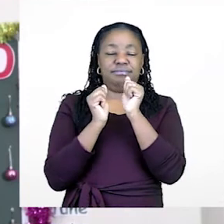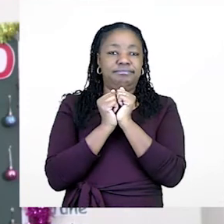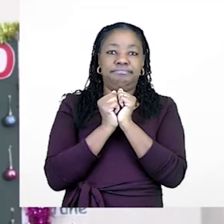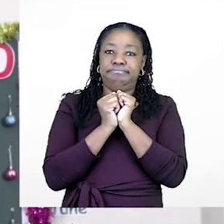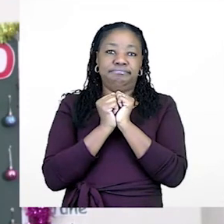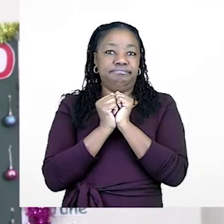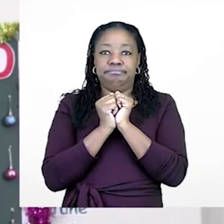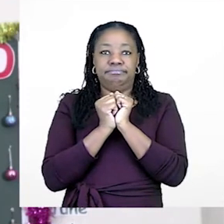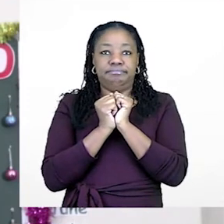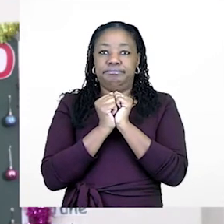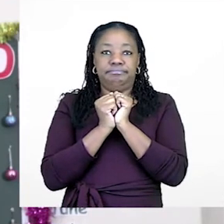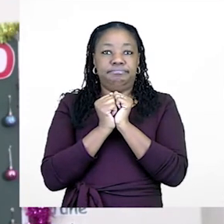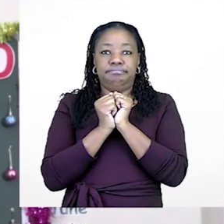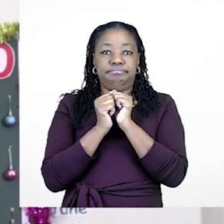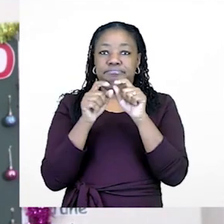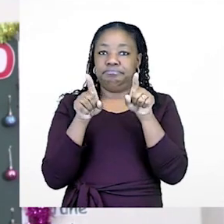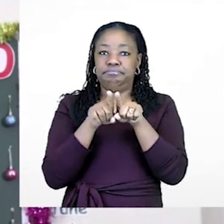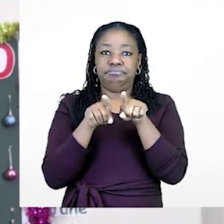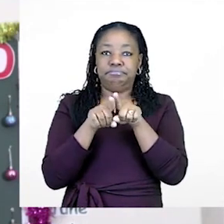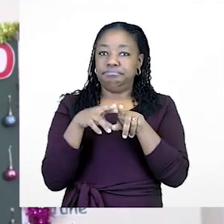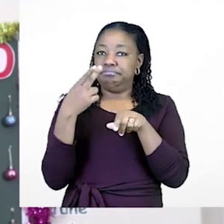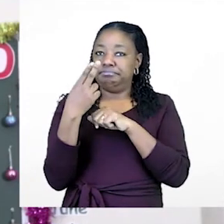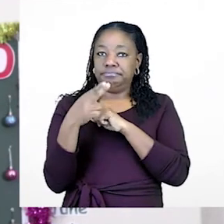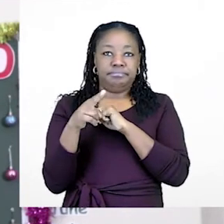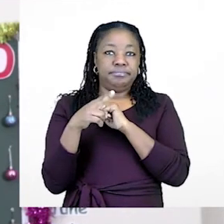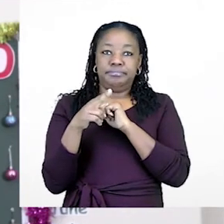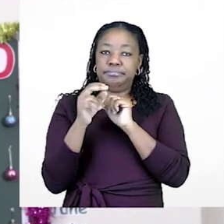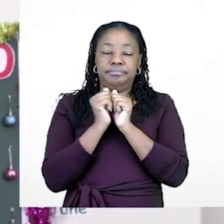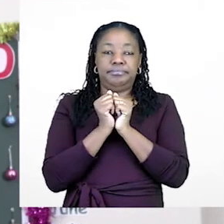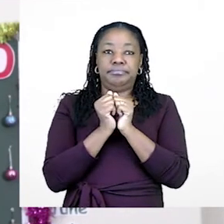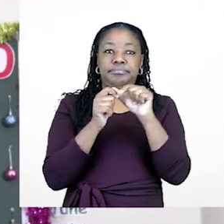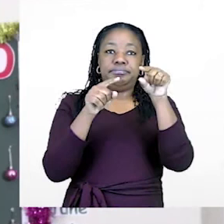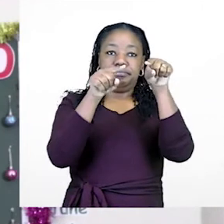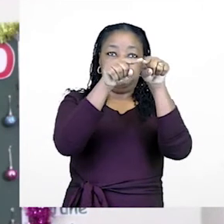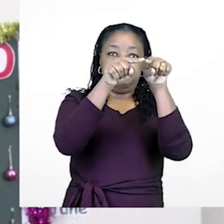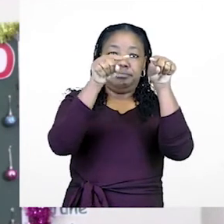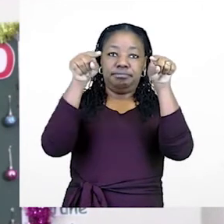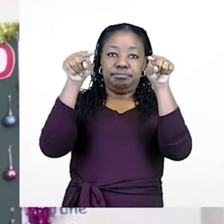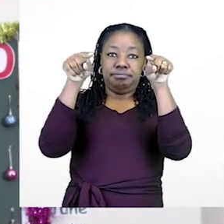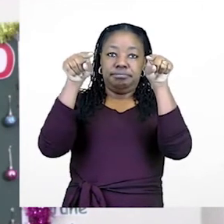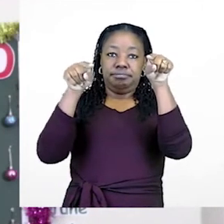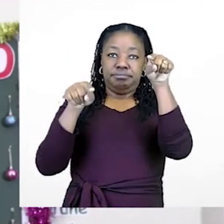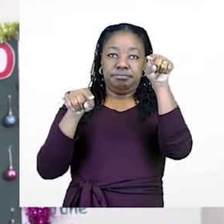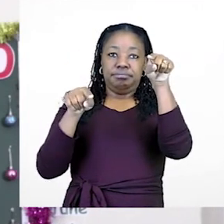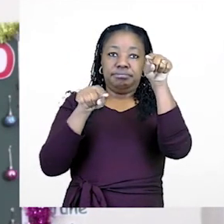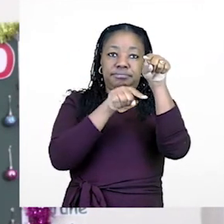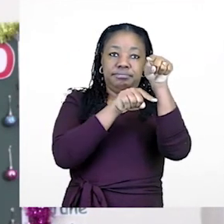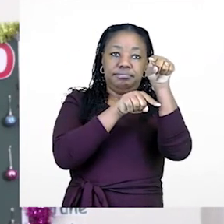it is not the shape we're looking for. Because remember, a square has 4